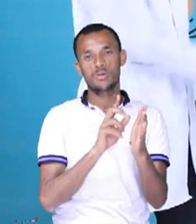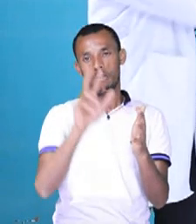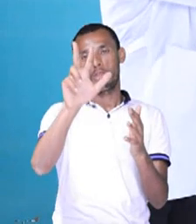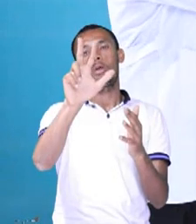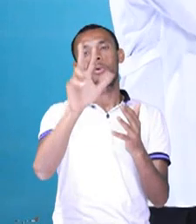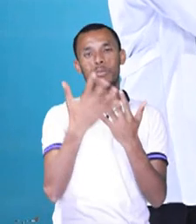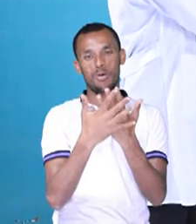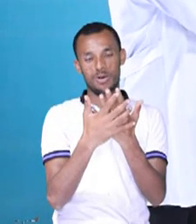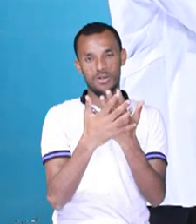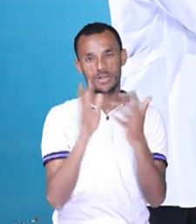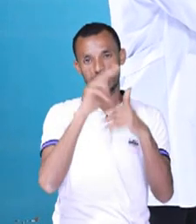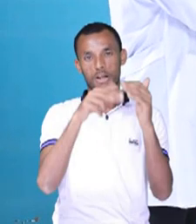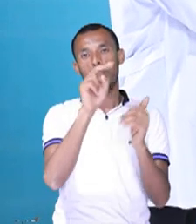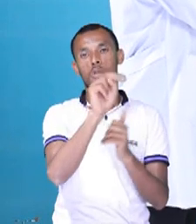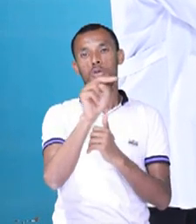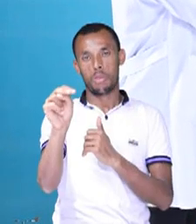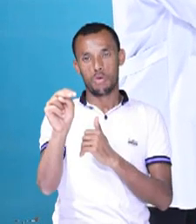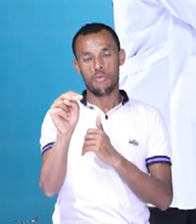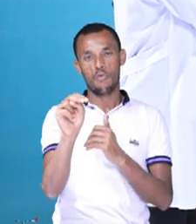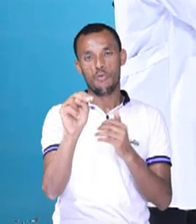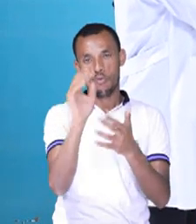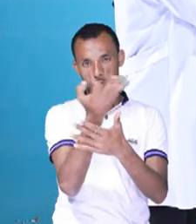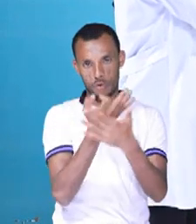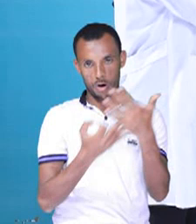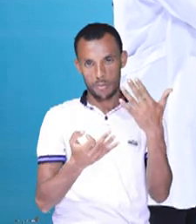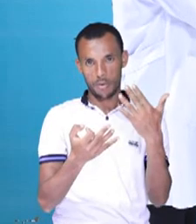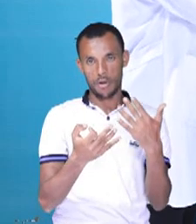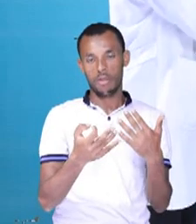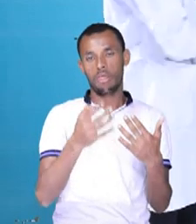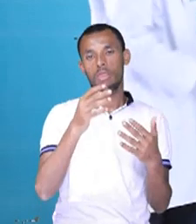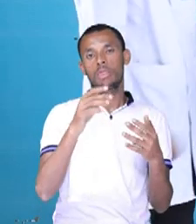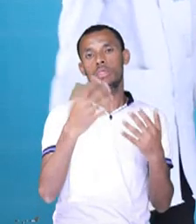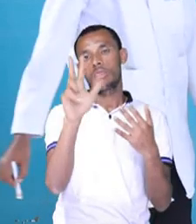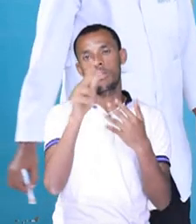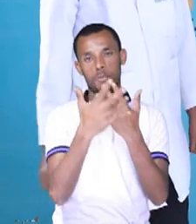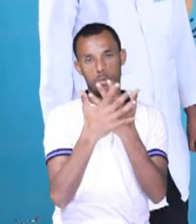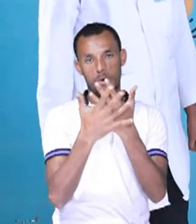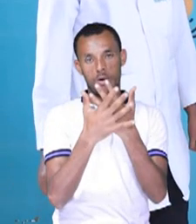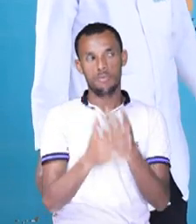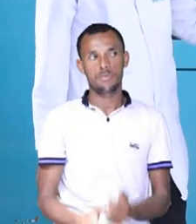triple bonds. Therefore, nitrogen forms a triple bonds like this.